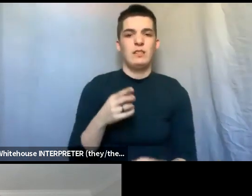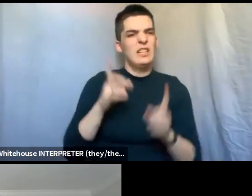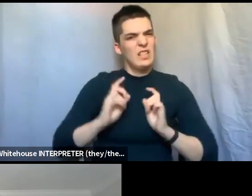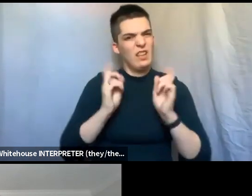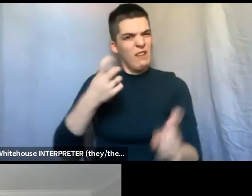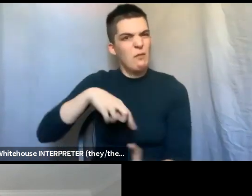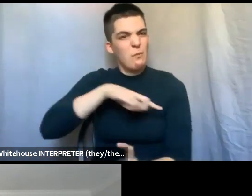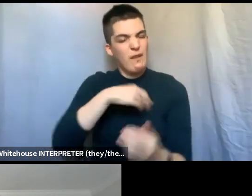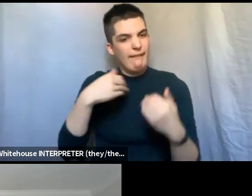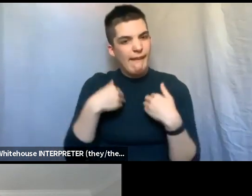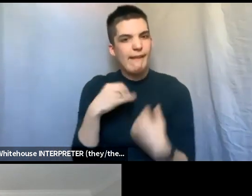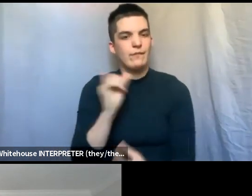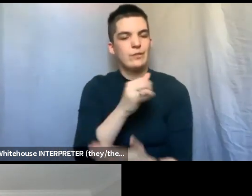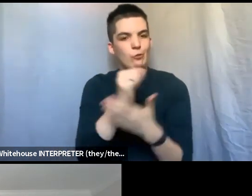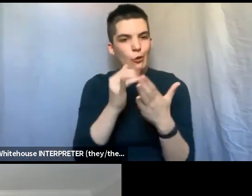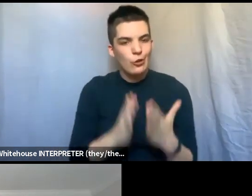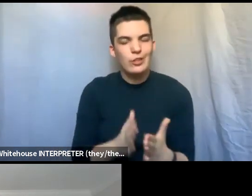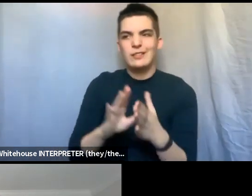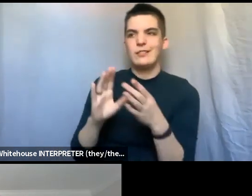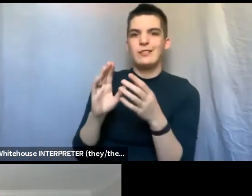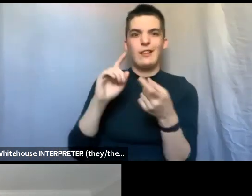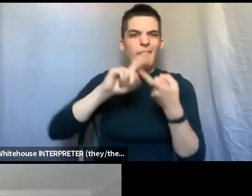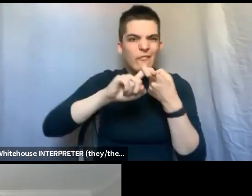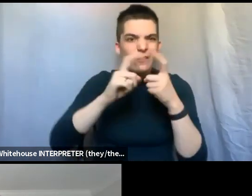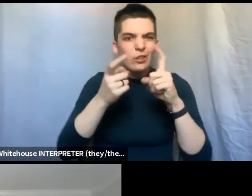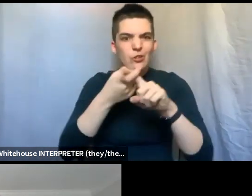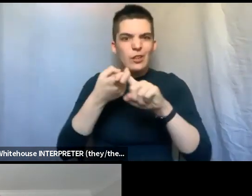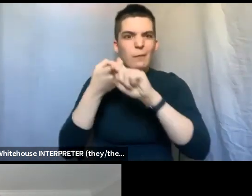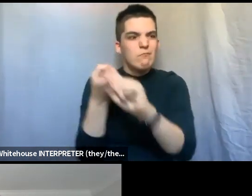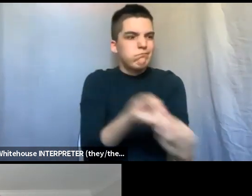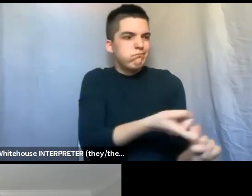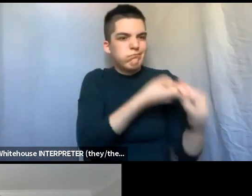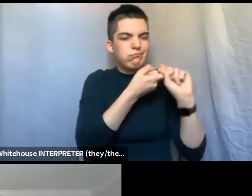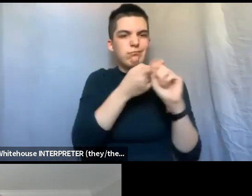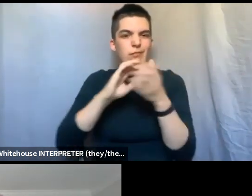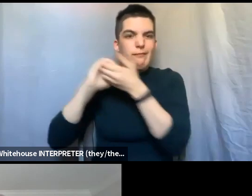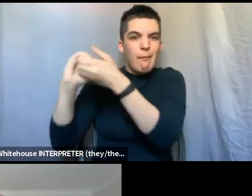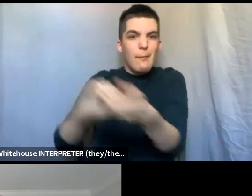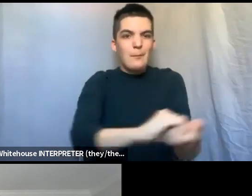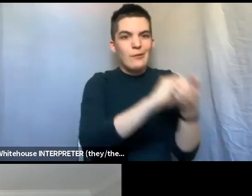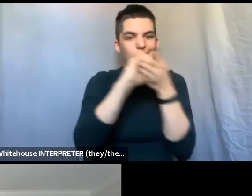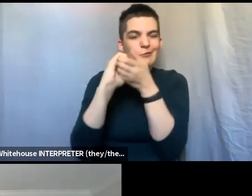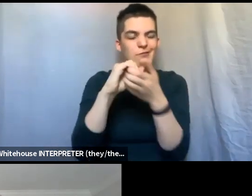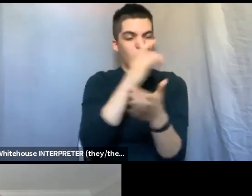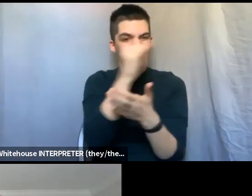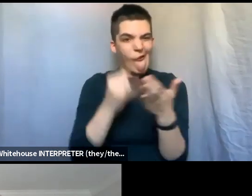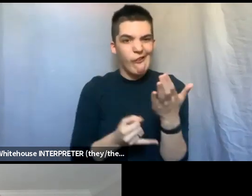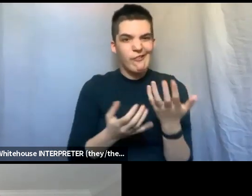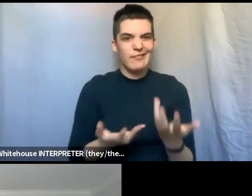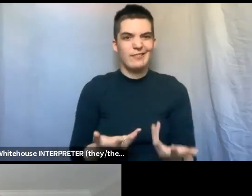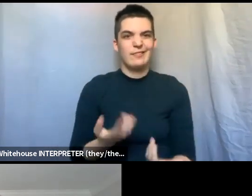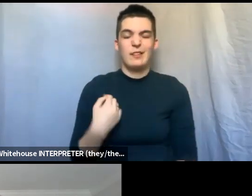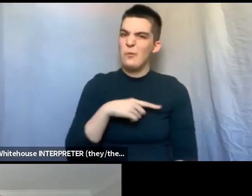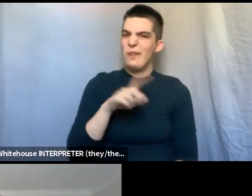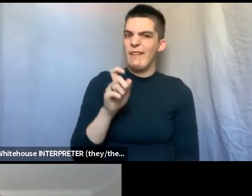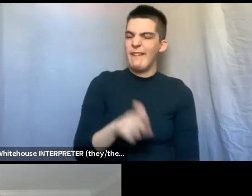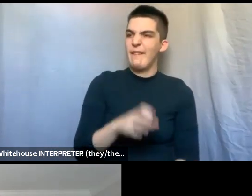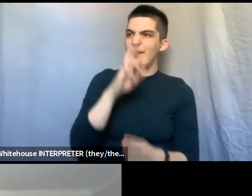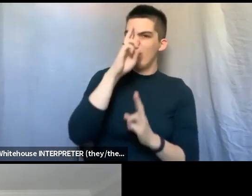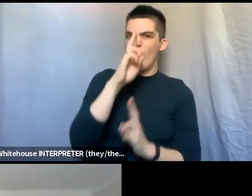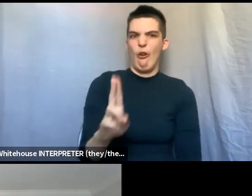have, of friendship and of collaboration and of art. And I think we have to honor that art and